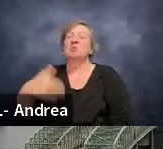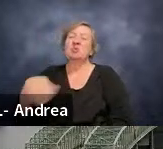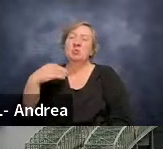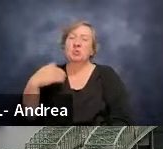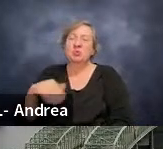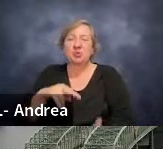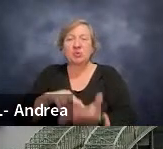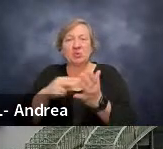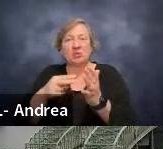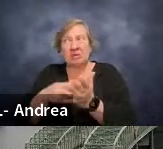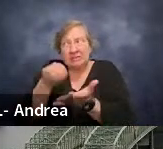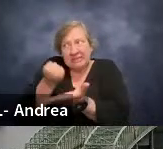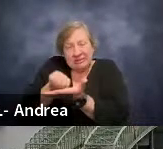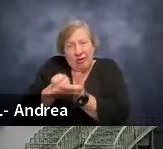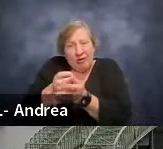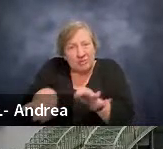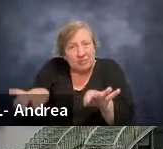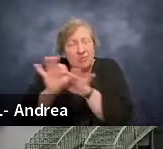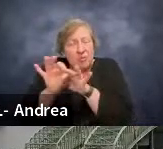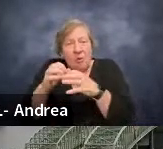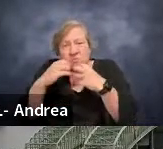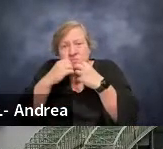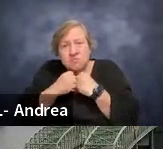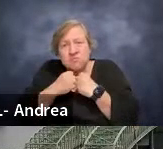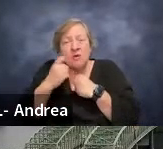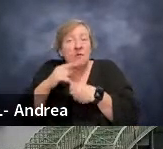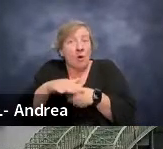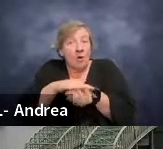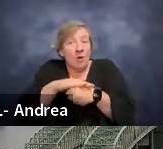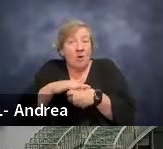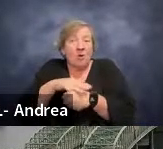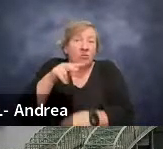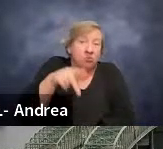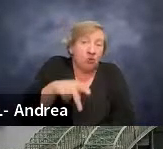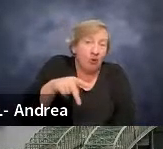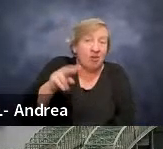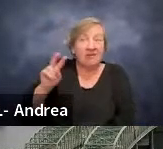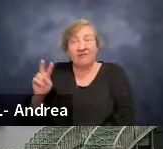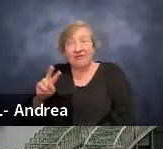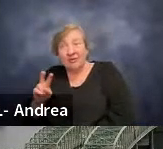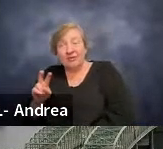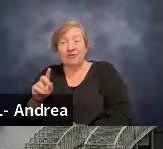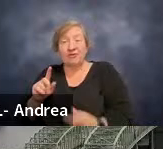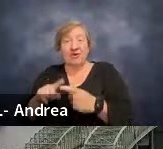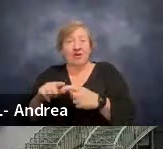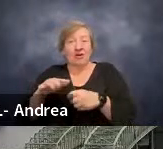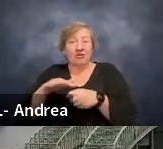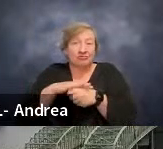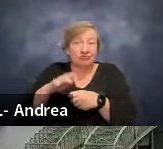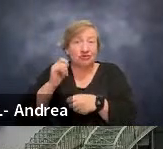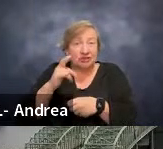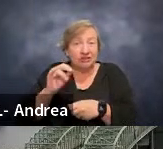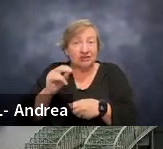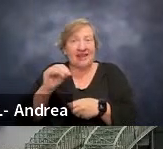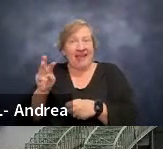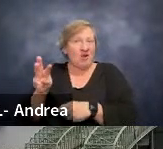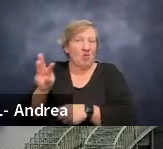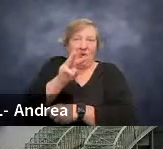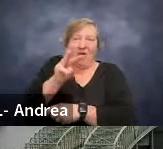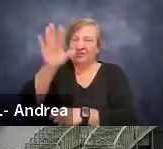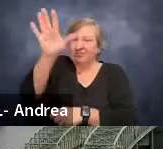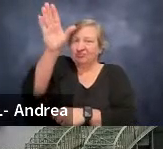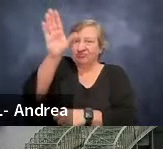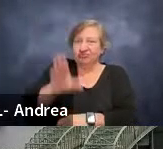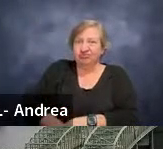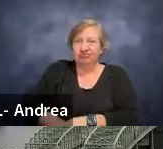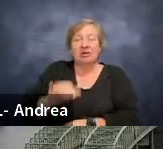economic lifeline, not only for the local area and the region, but for the West Coast. So I-5 is